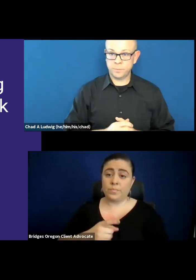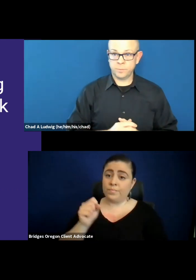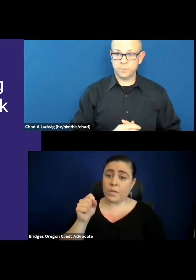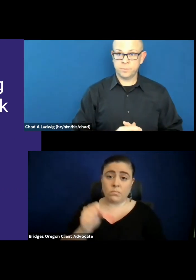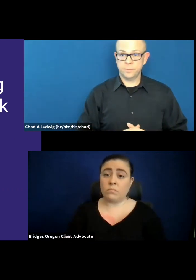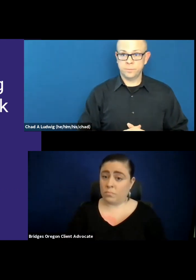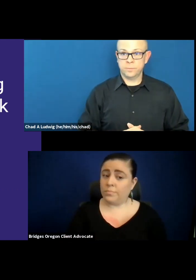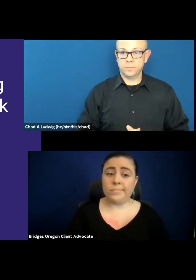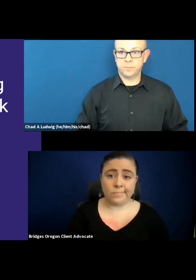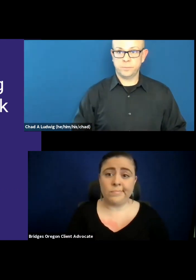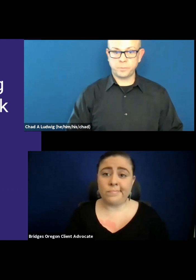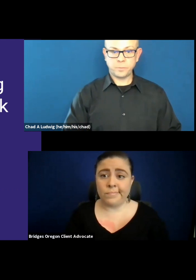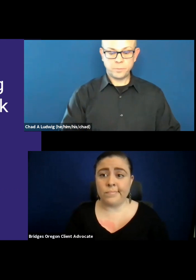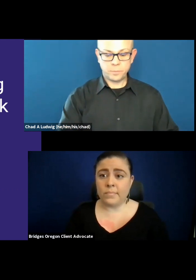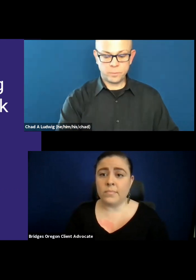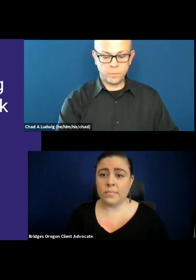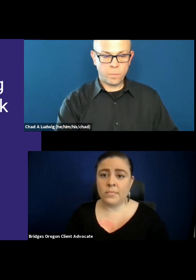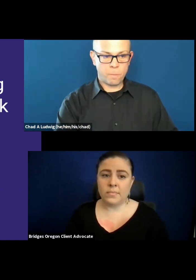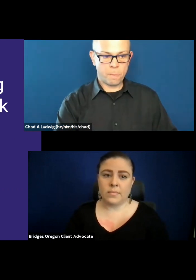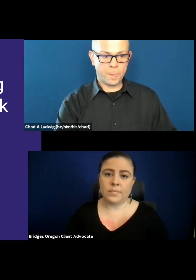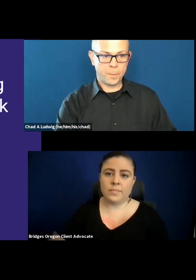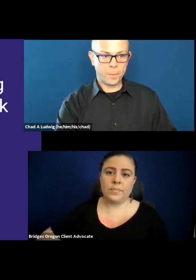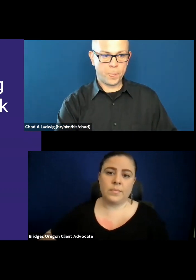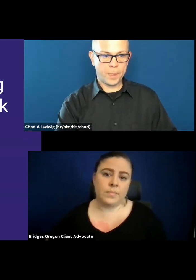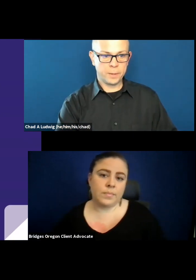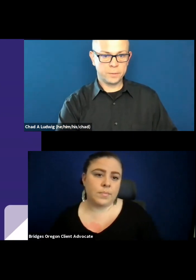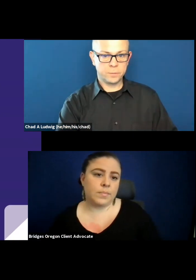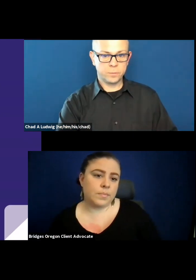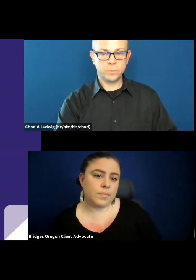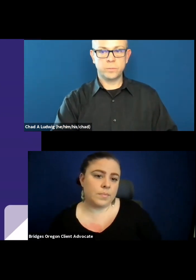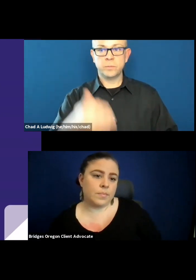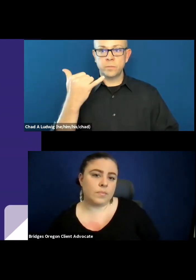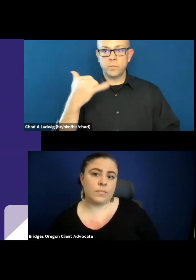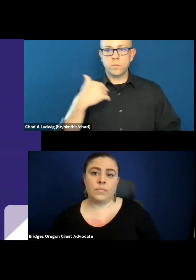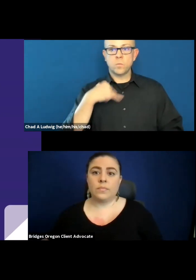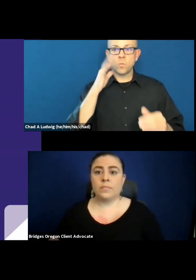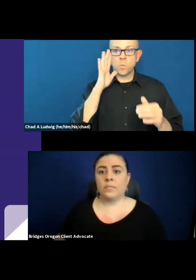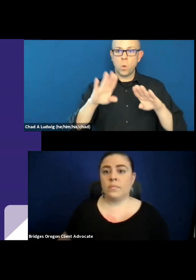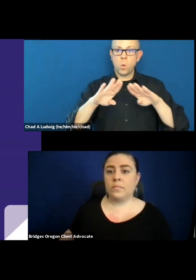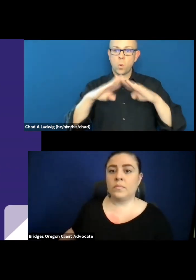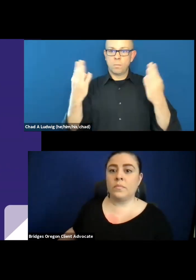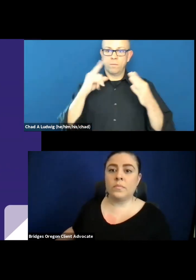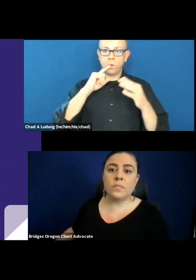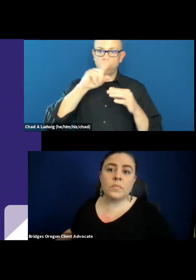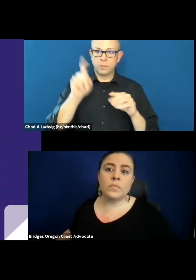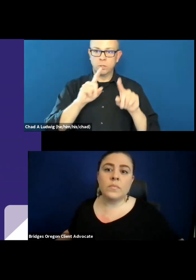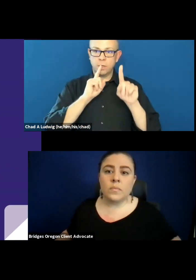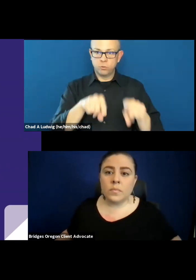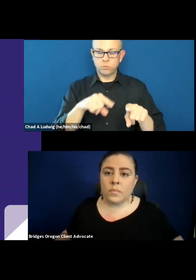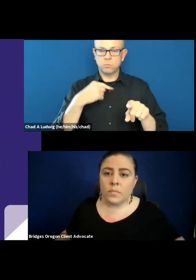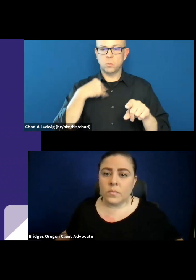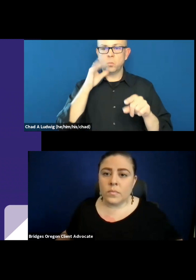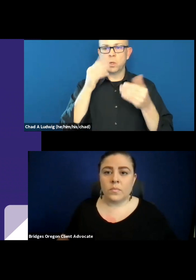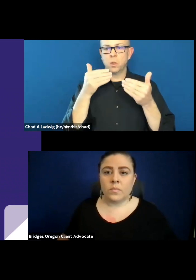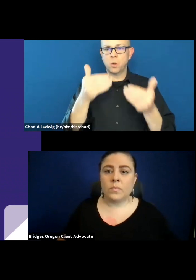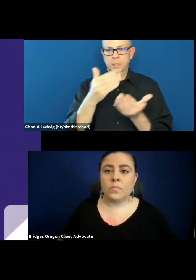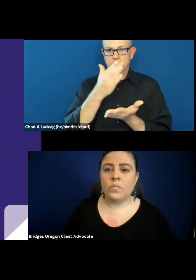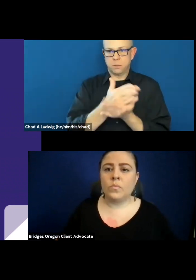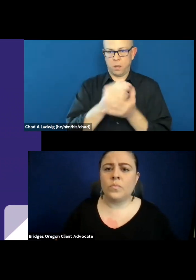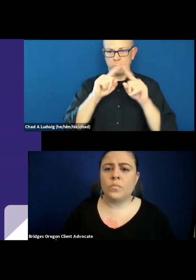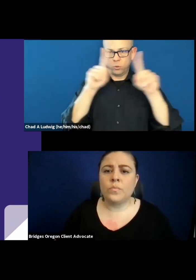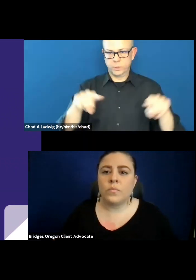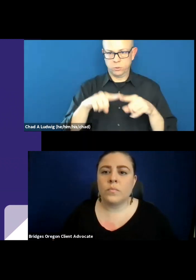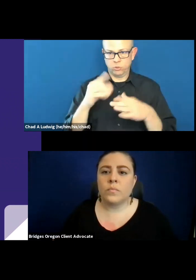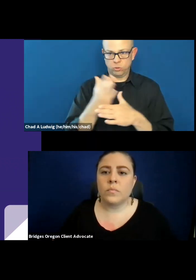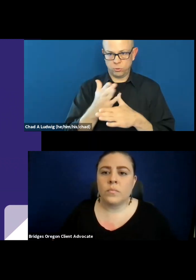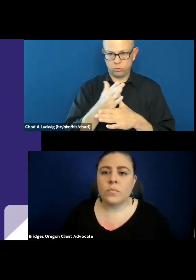best that we possibly can. Right, absolutely right. So now we're going to open the